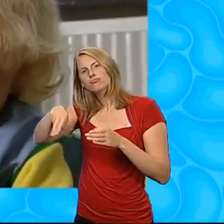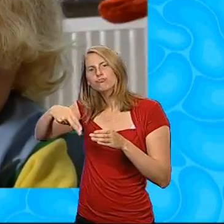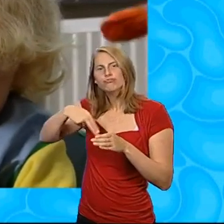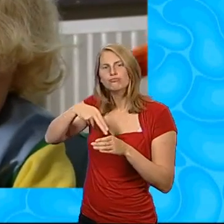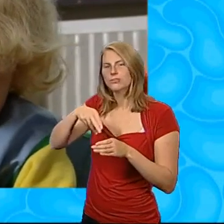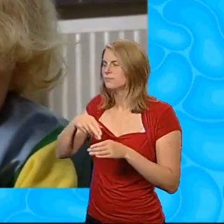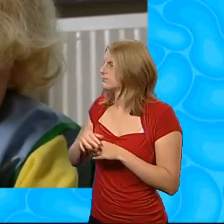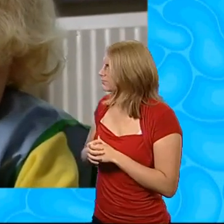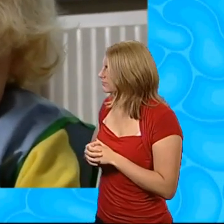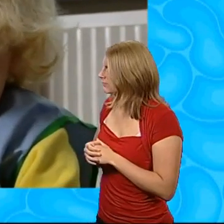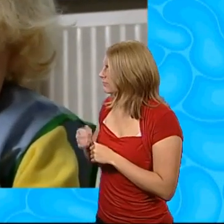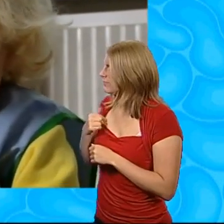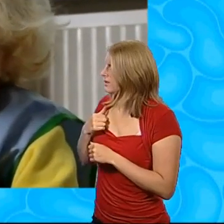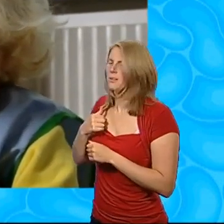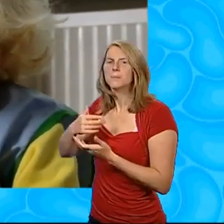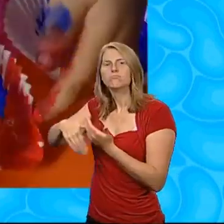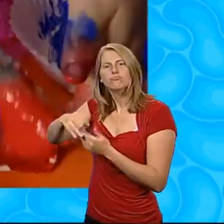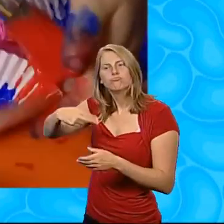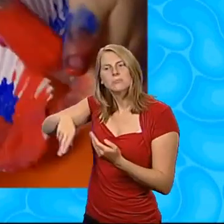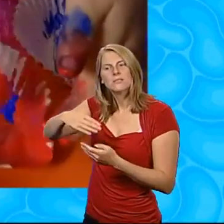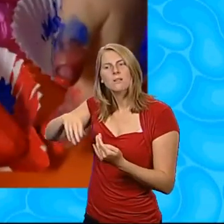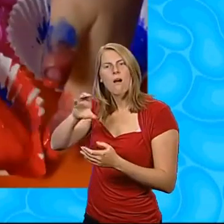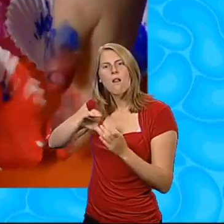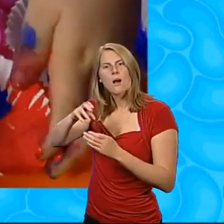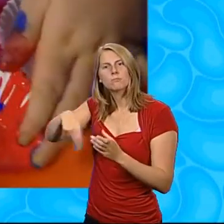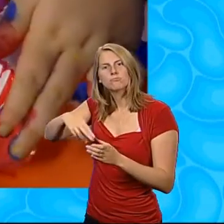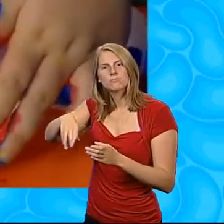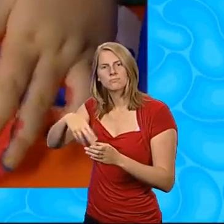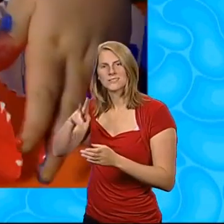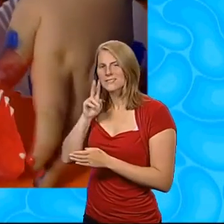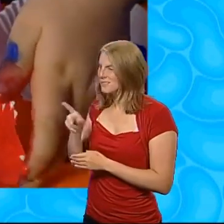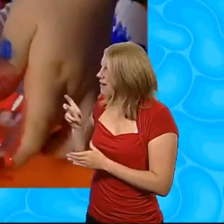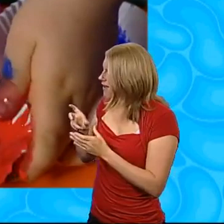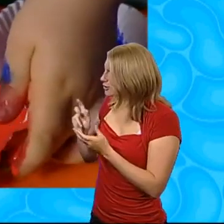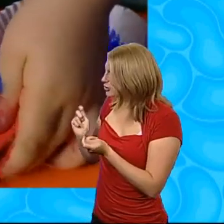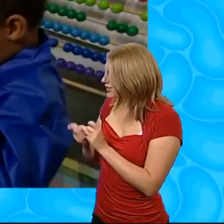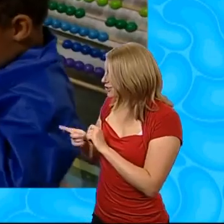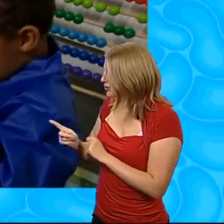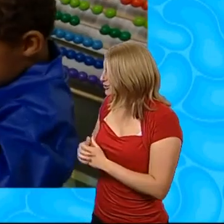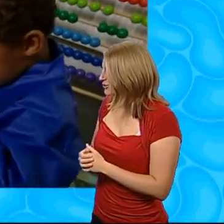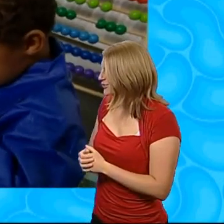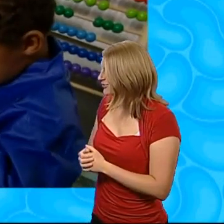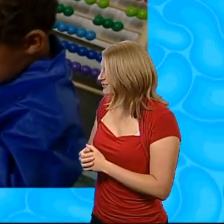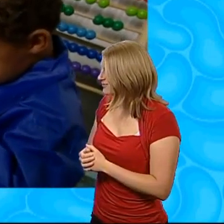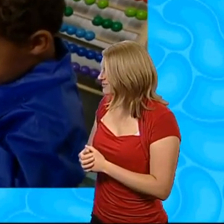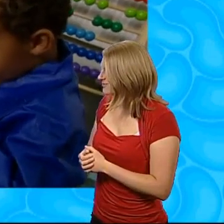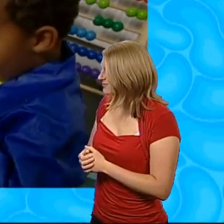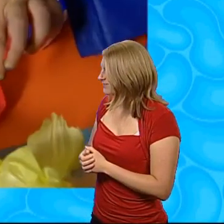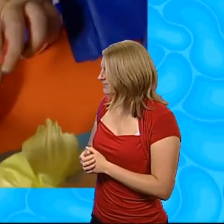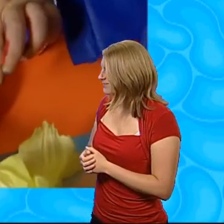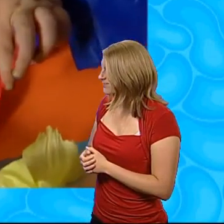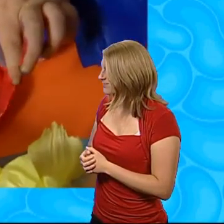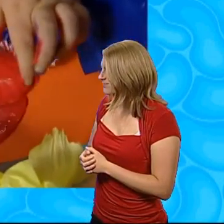together. And if I mix it together, that means you must swap. Here we go, look, a bit of colour